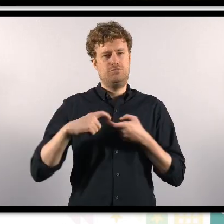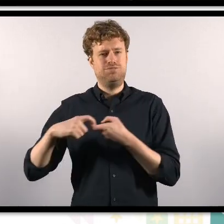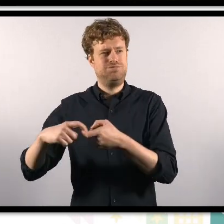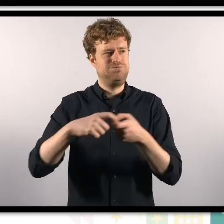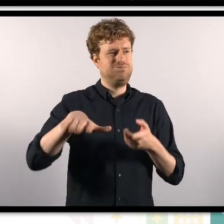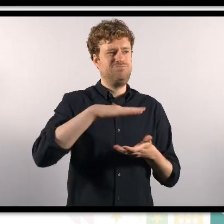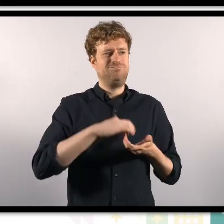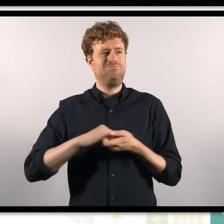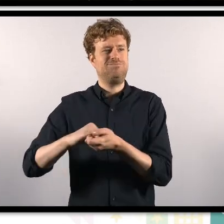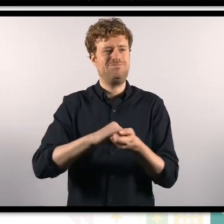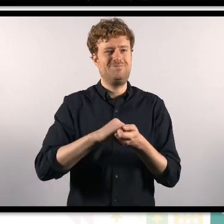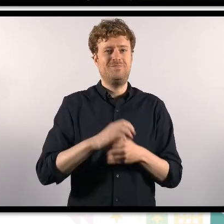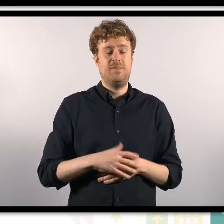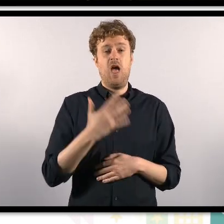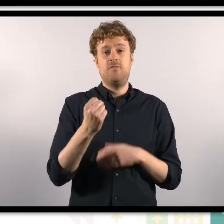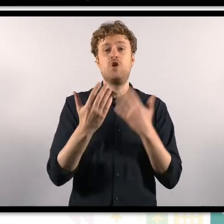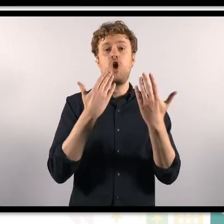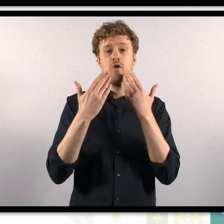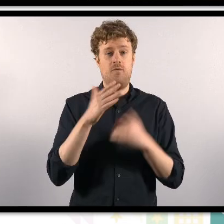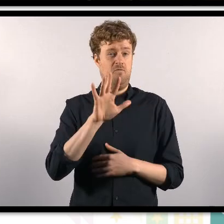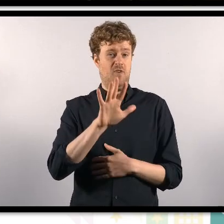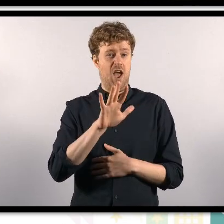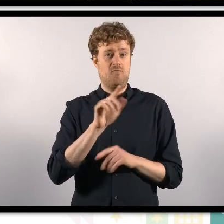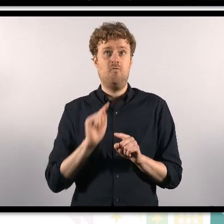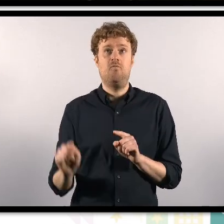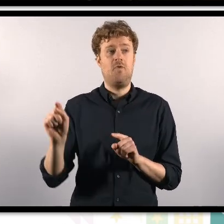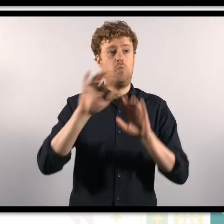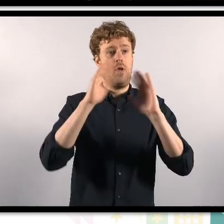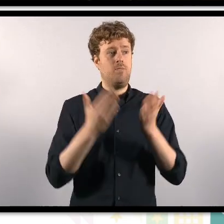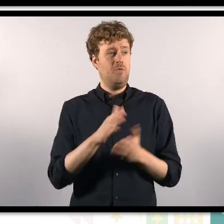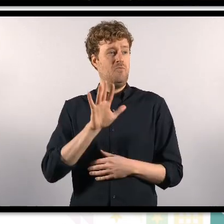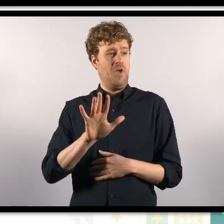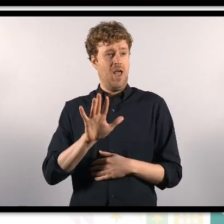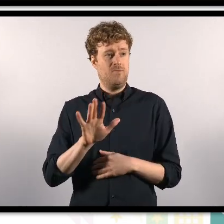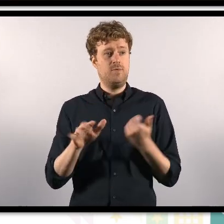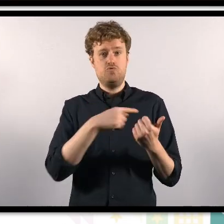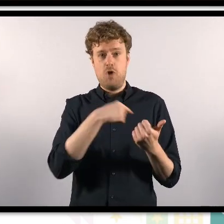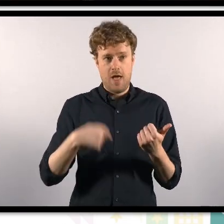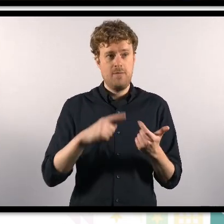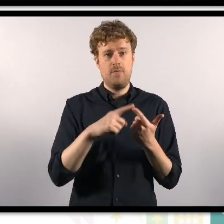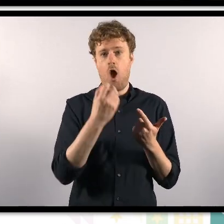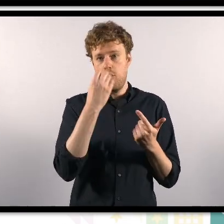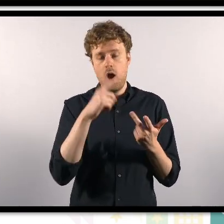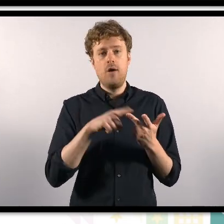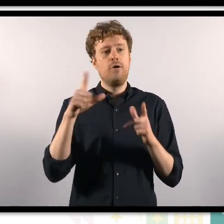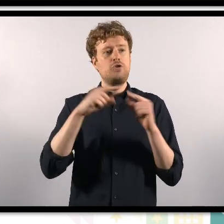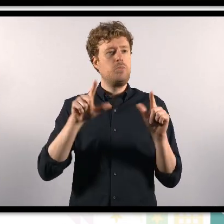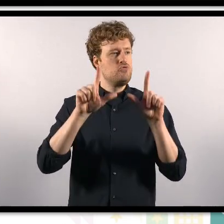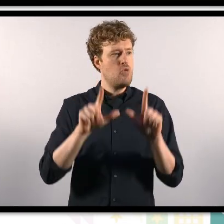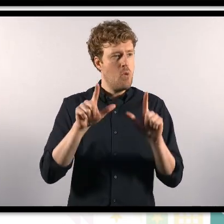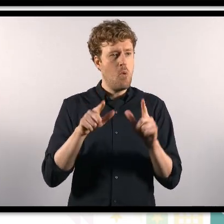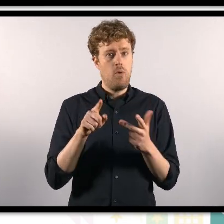and later in North America, in Atlanta this year. So there are 5 KubeCons that we do to kind of try to meet and reach our community in specific regions.